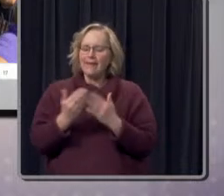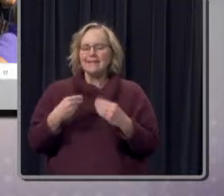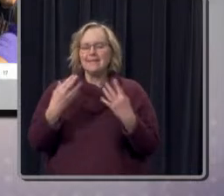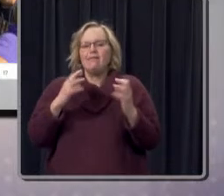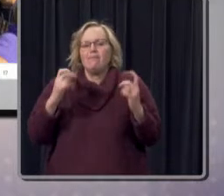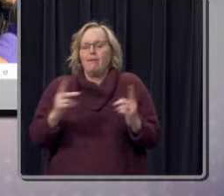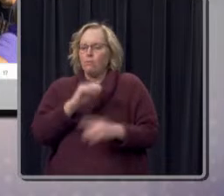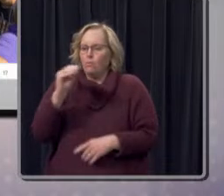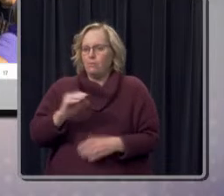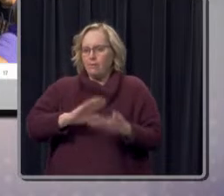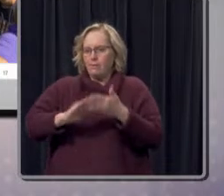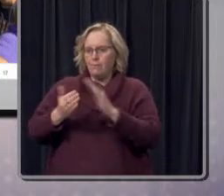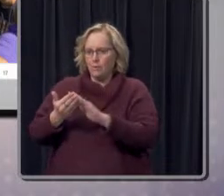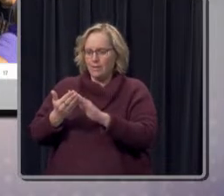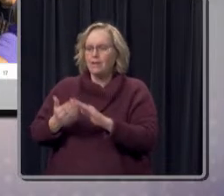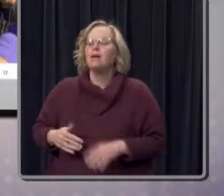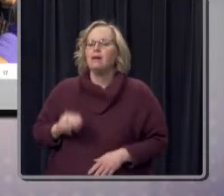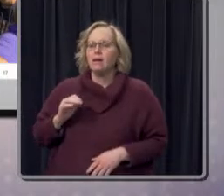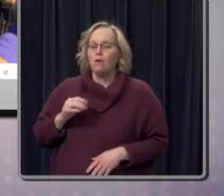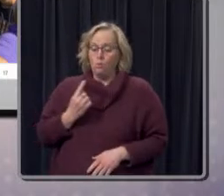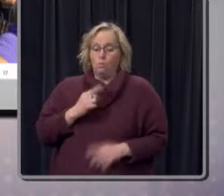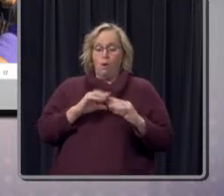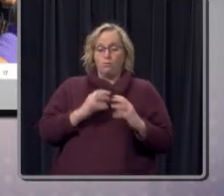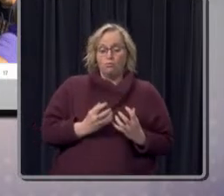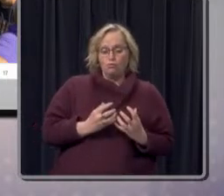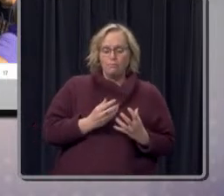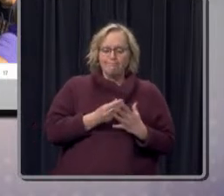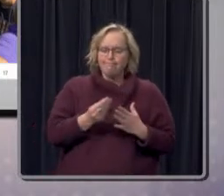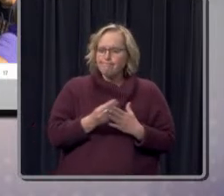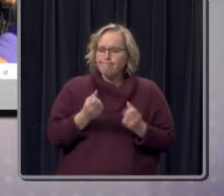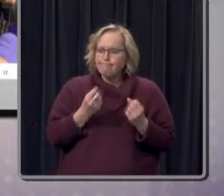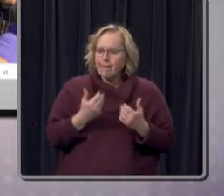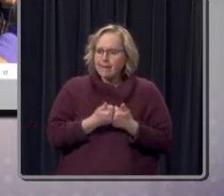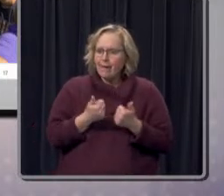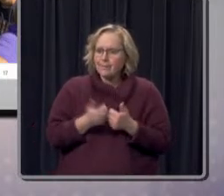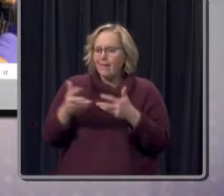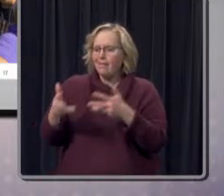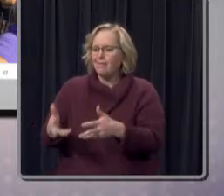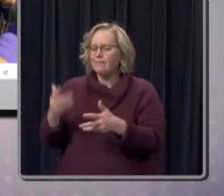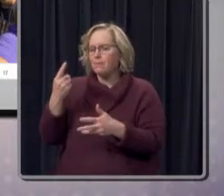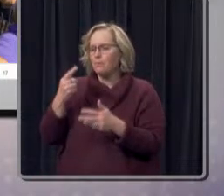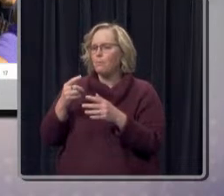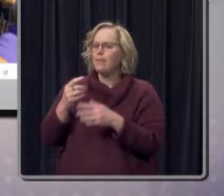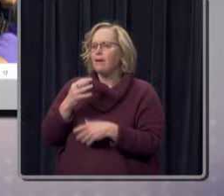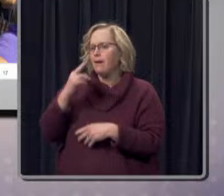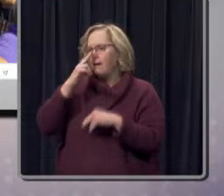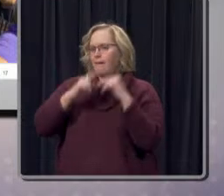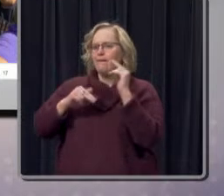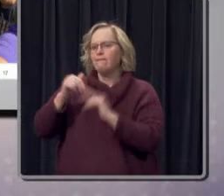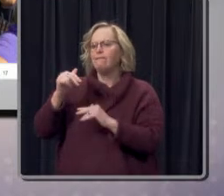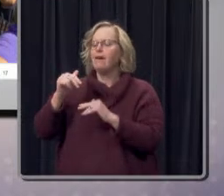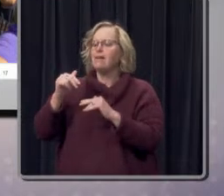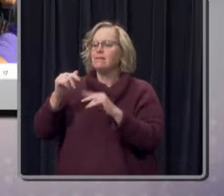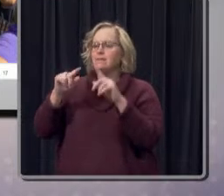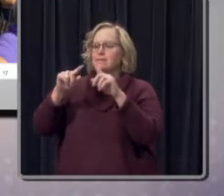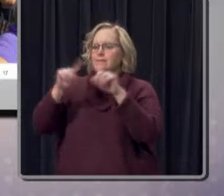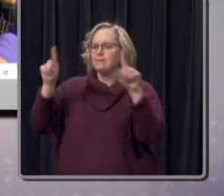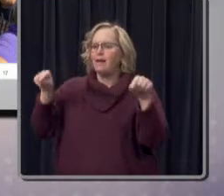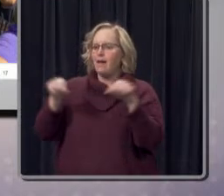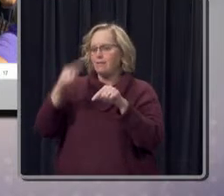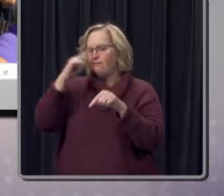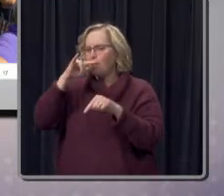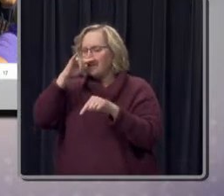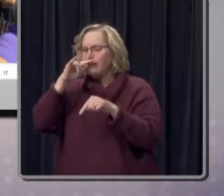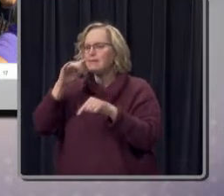staff, one group purchased a bunch of games and just left them out with a fun sign for kids at Lake Olathe Park. One